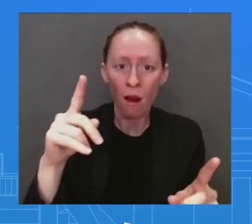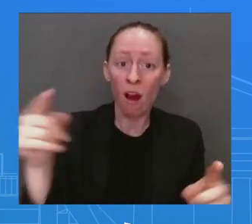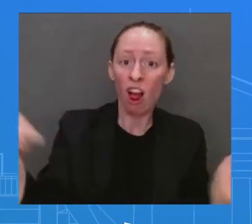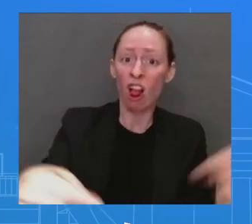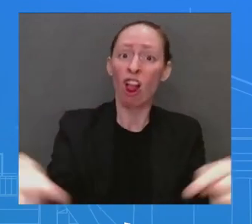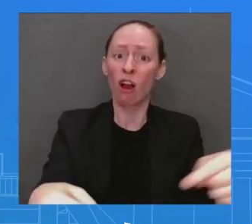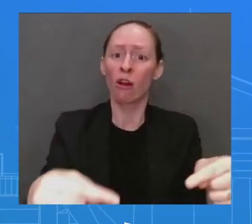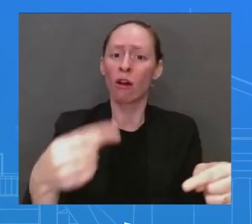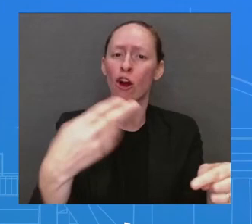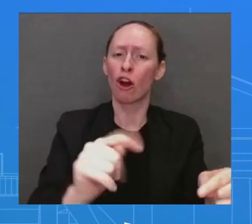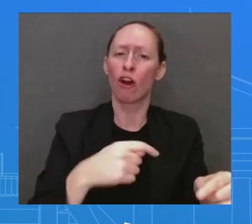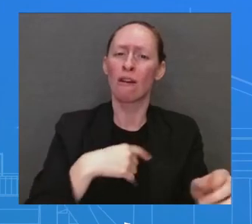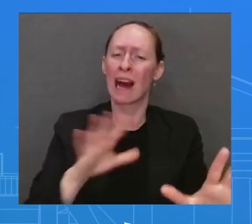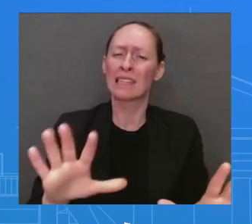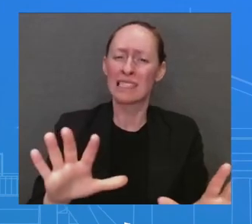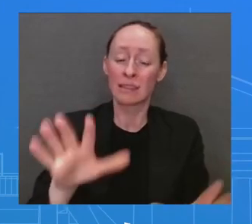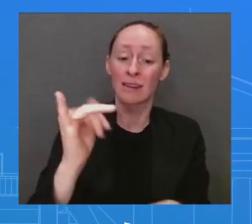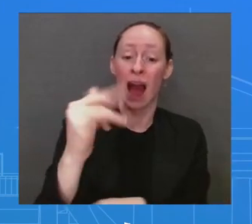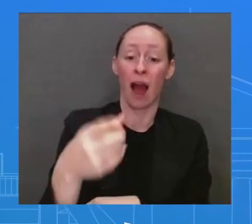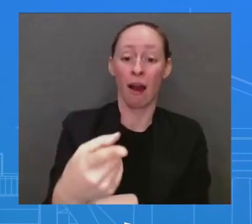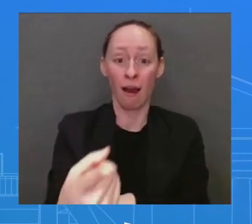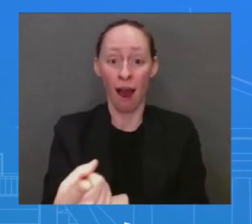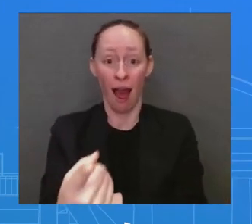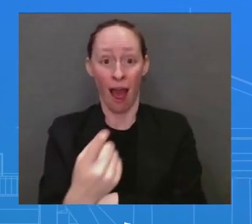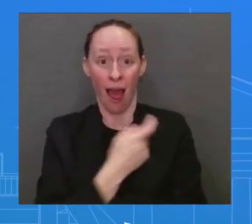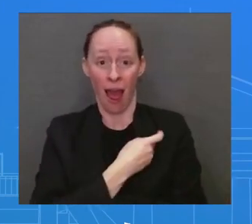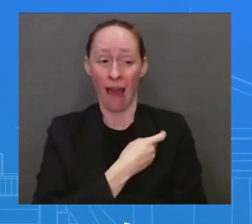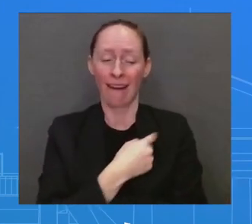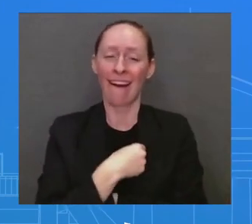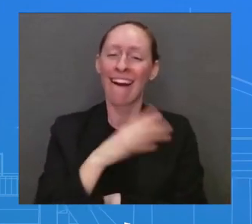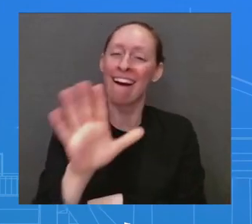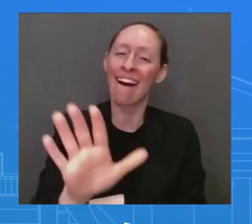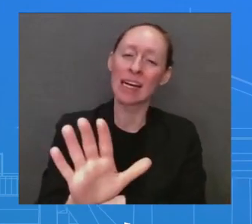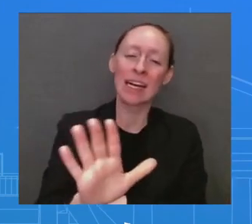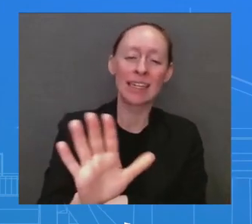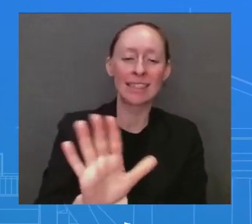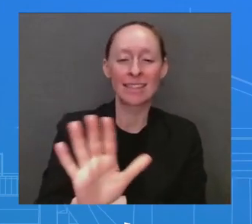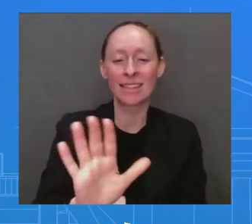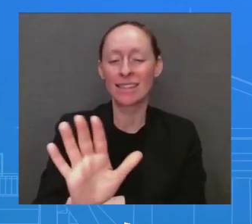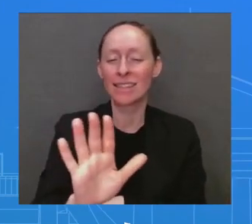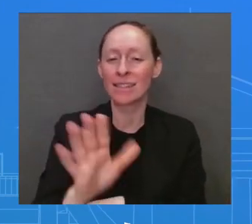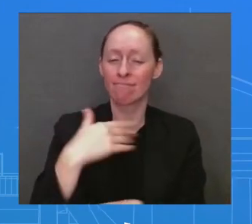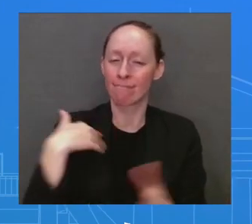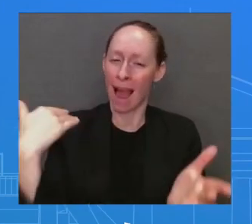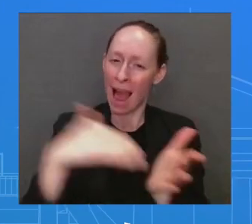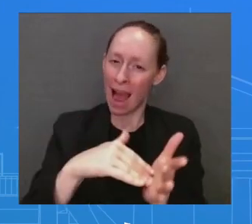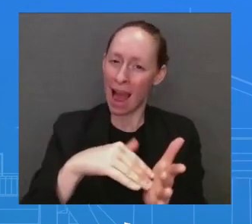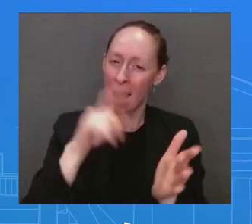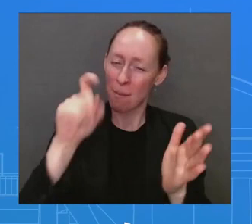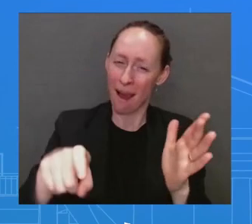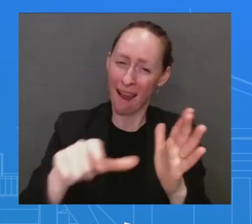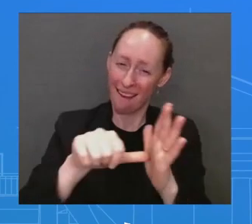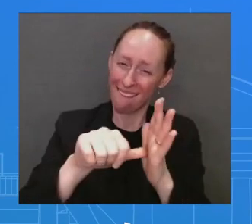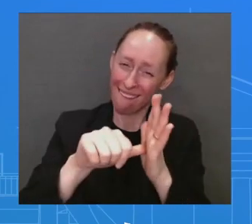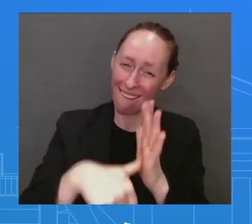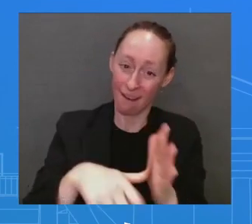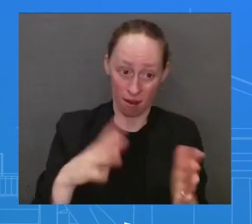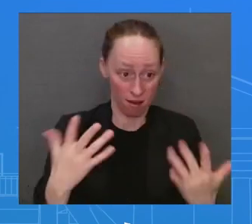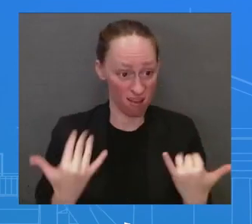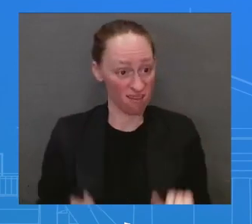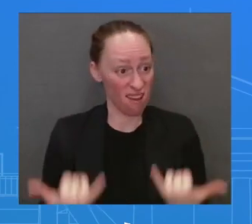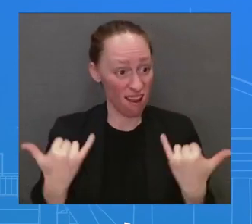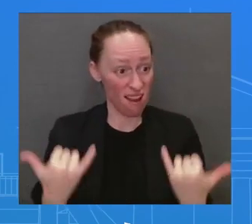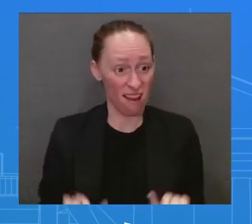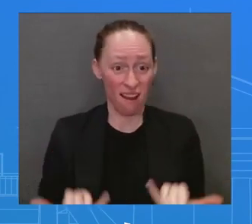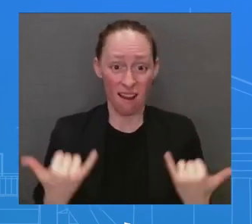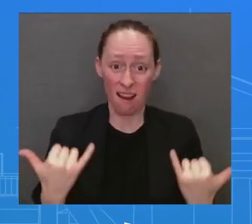me to say it again because I think it's an important notion. This is war. It is combat. It is bloody. It